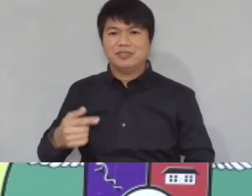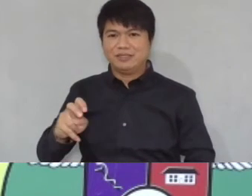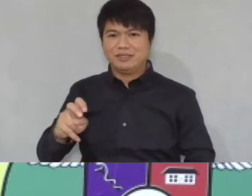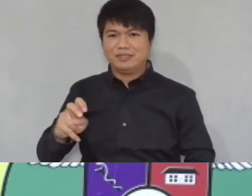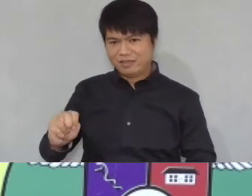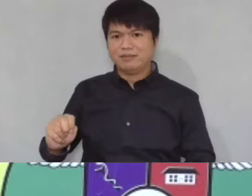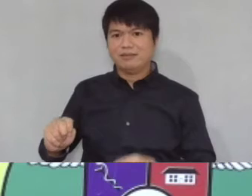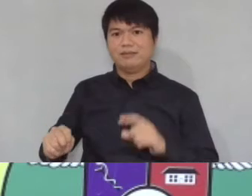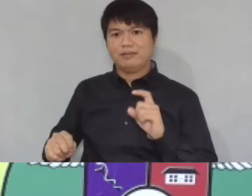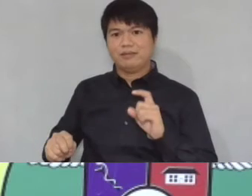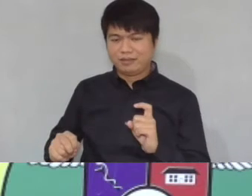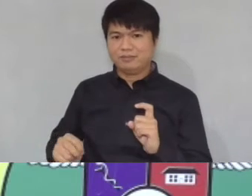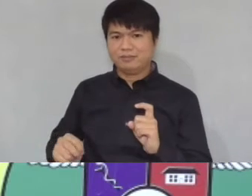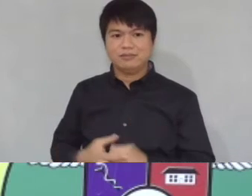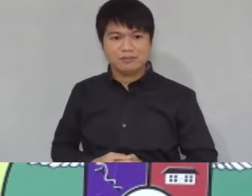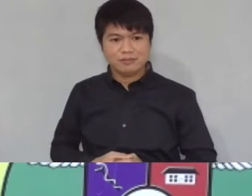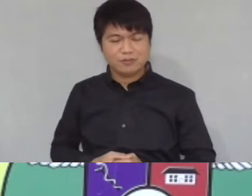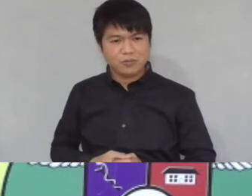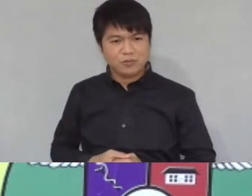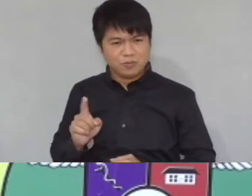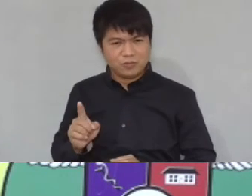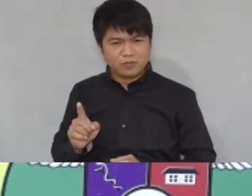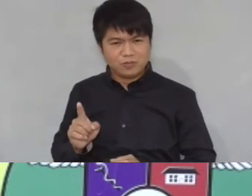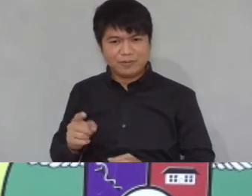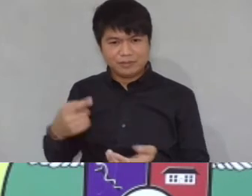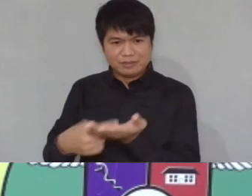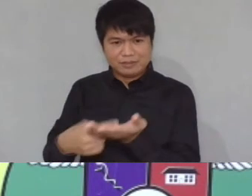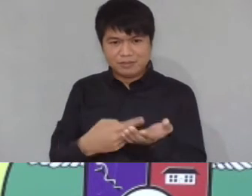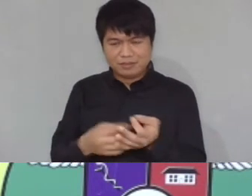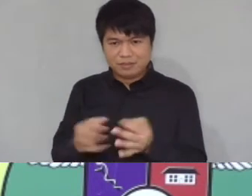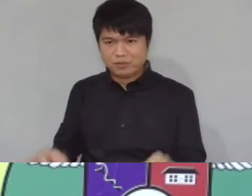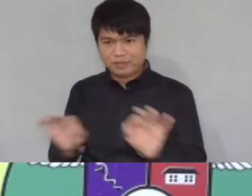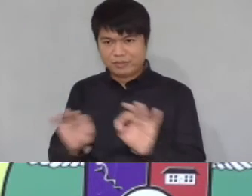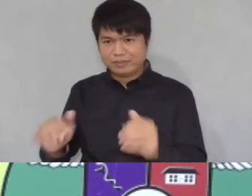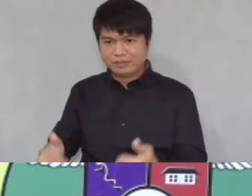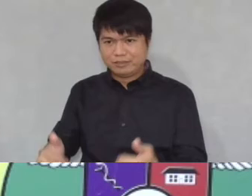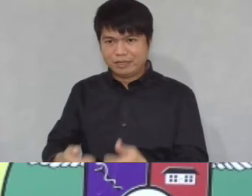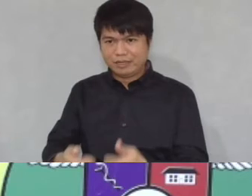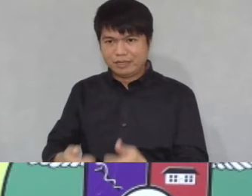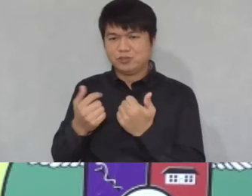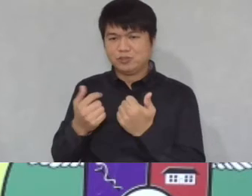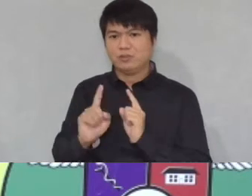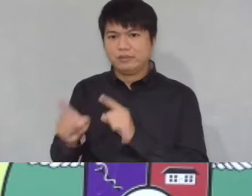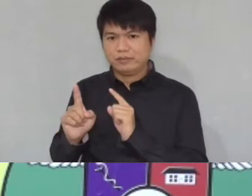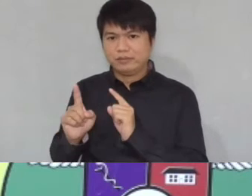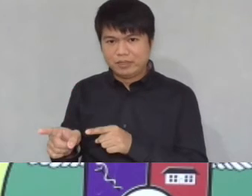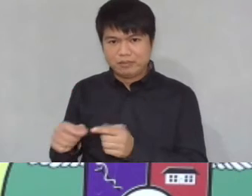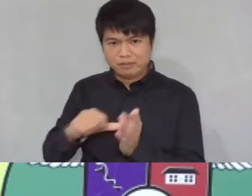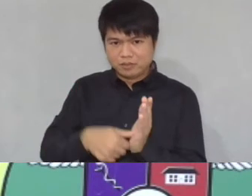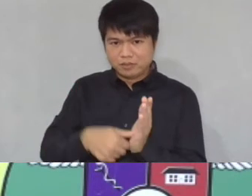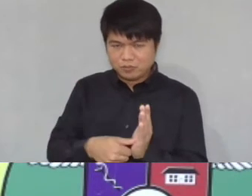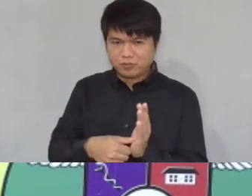an next gen. We will discuss the importance, challenges, and action points so our healthcare workers are better